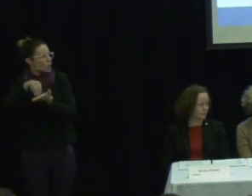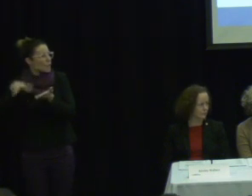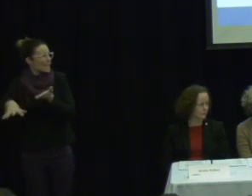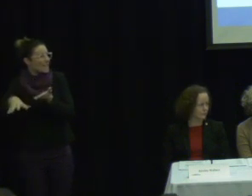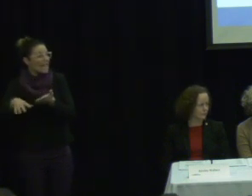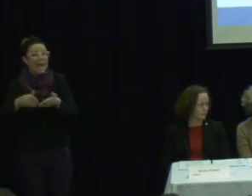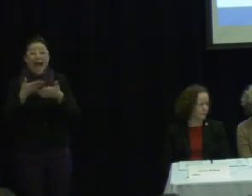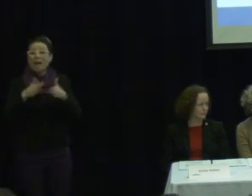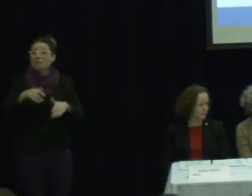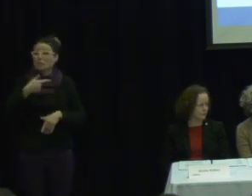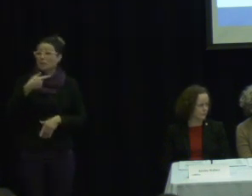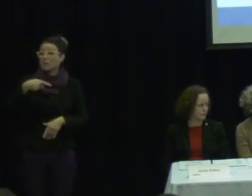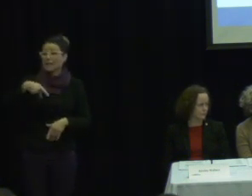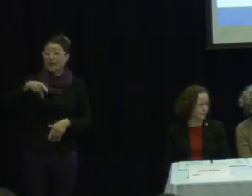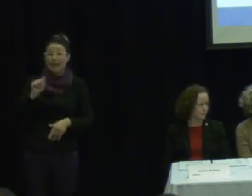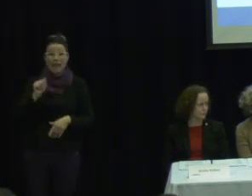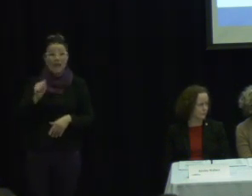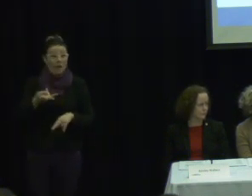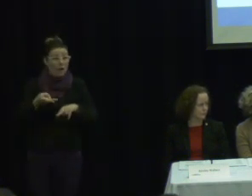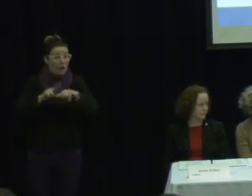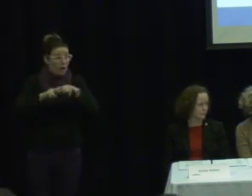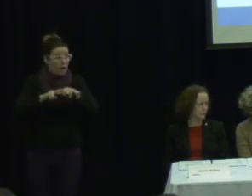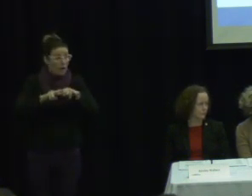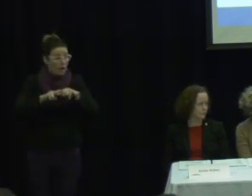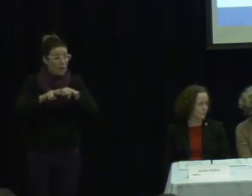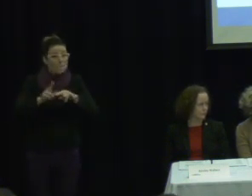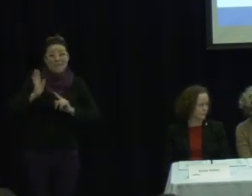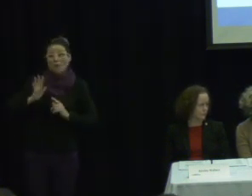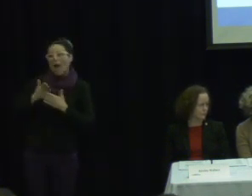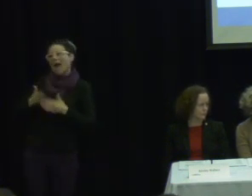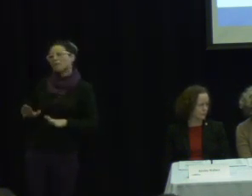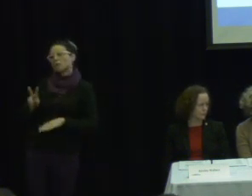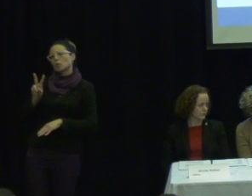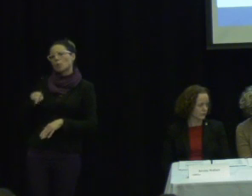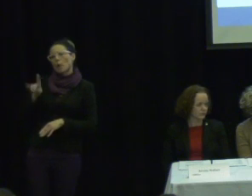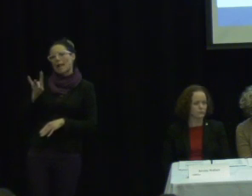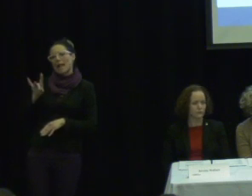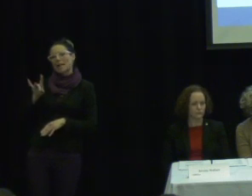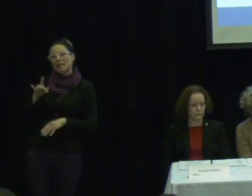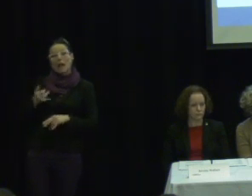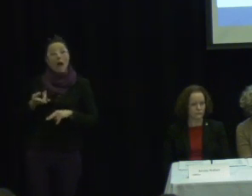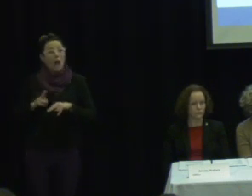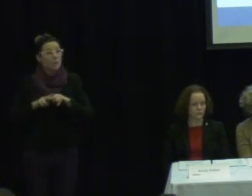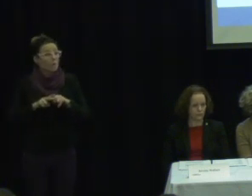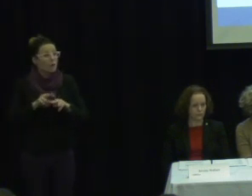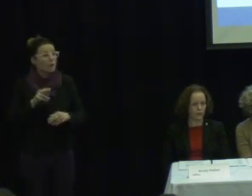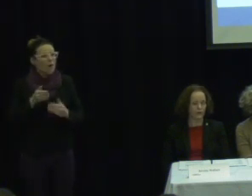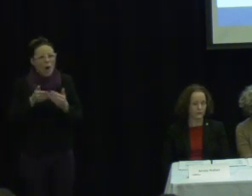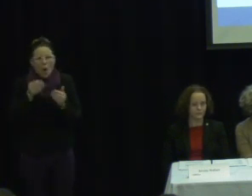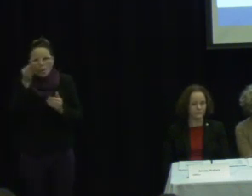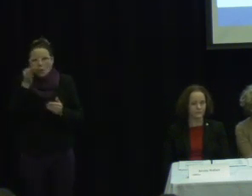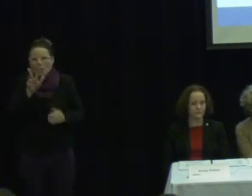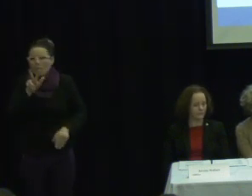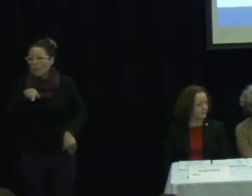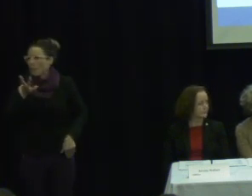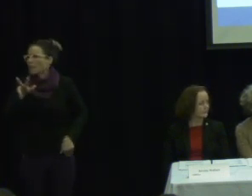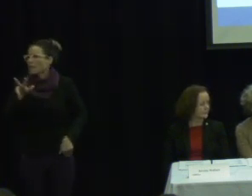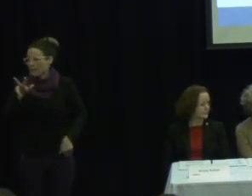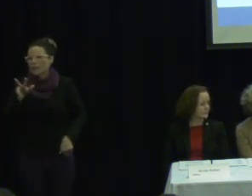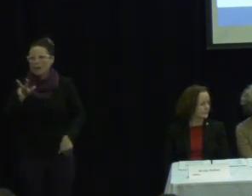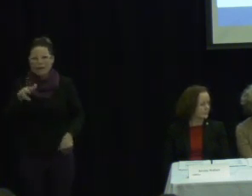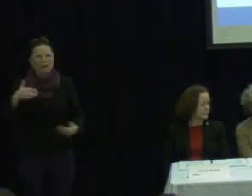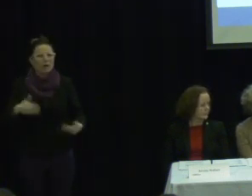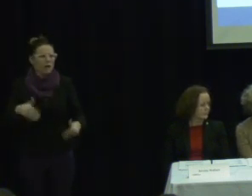average has gone up literally from 2.8 to almost 3.3. Those are the kind of things that we have that there's